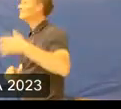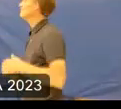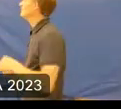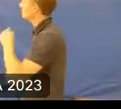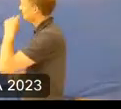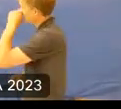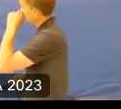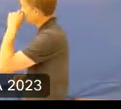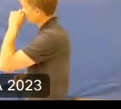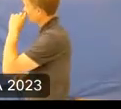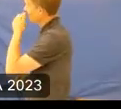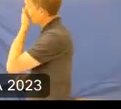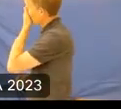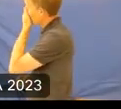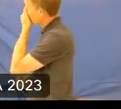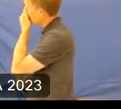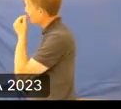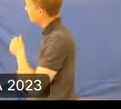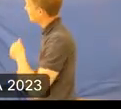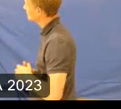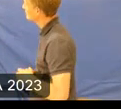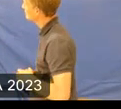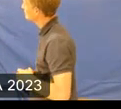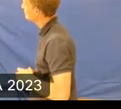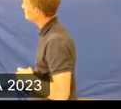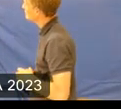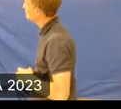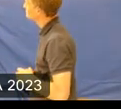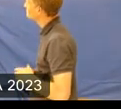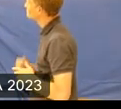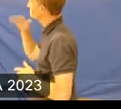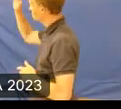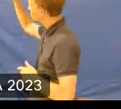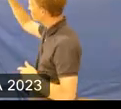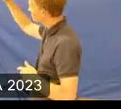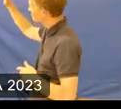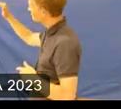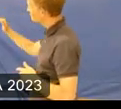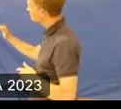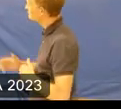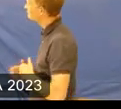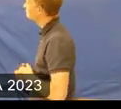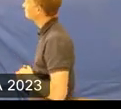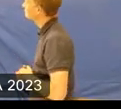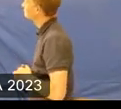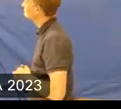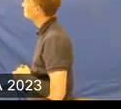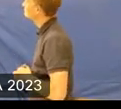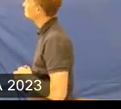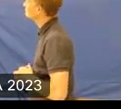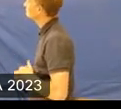them. But I've talked about multimodality, the use of dual or triple